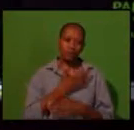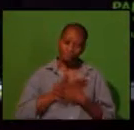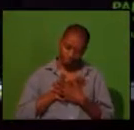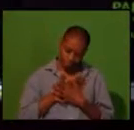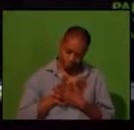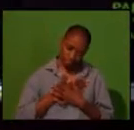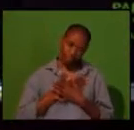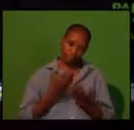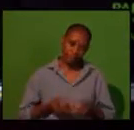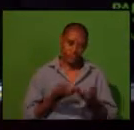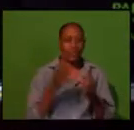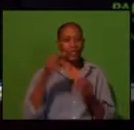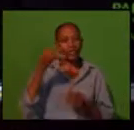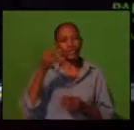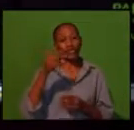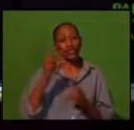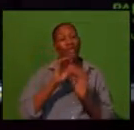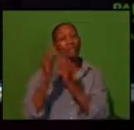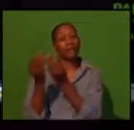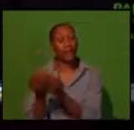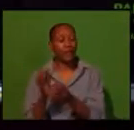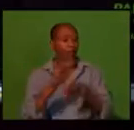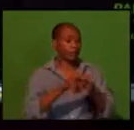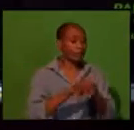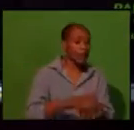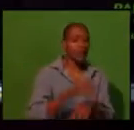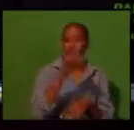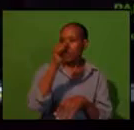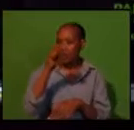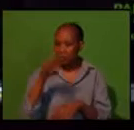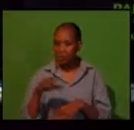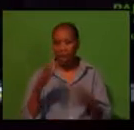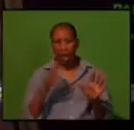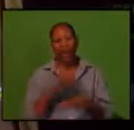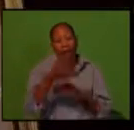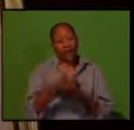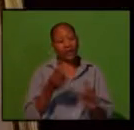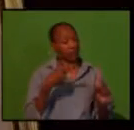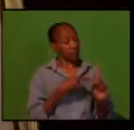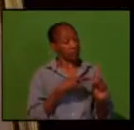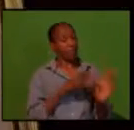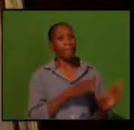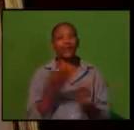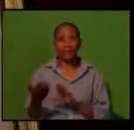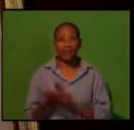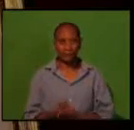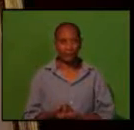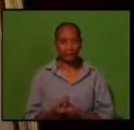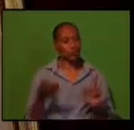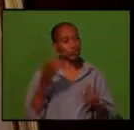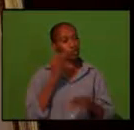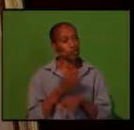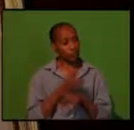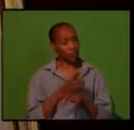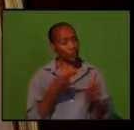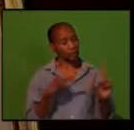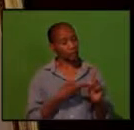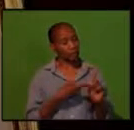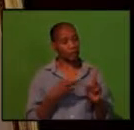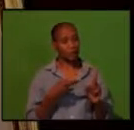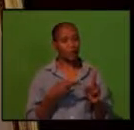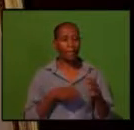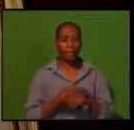condolences to the Ginwala family and friends and to the ANC on the passing of Dr. Ginwala. Dr. Ginwala